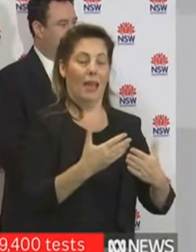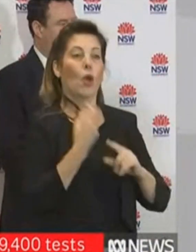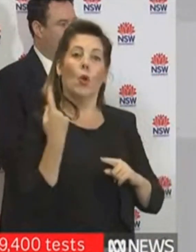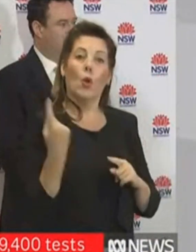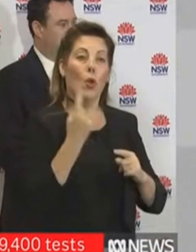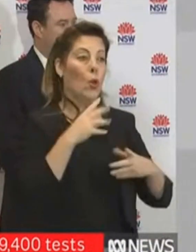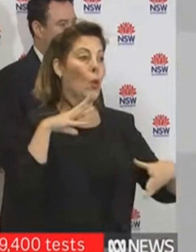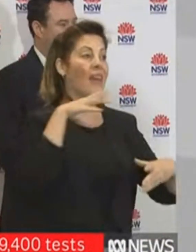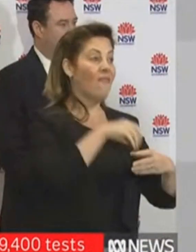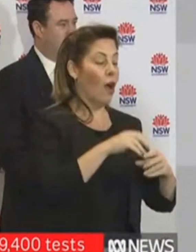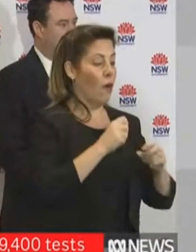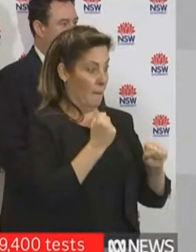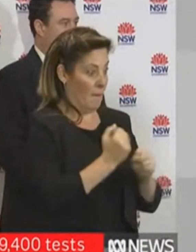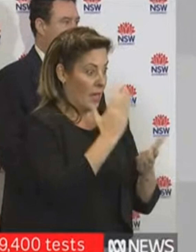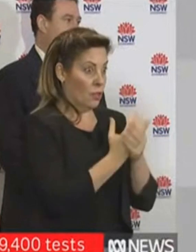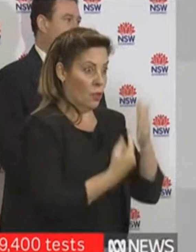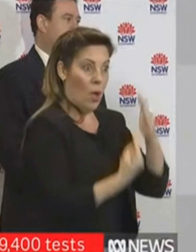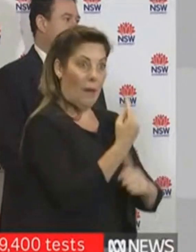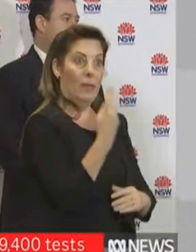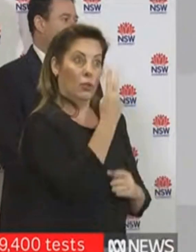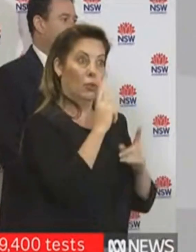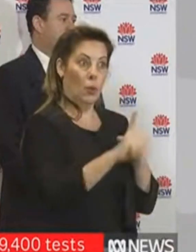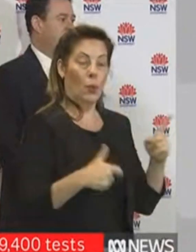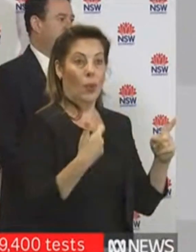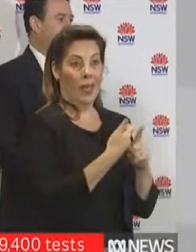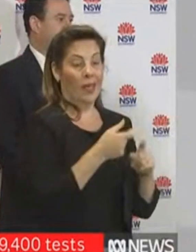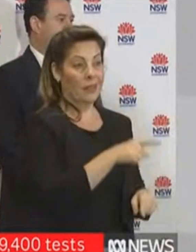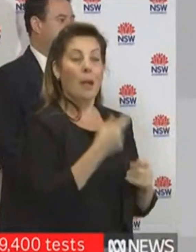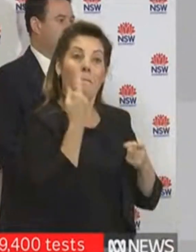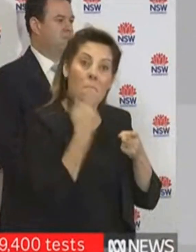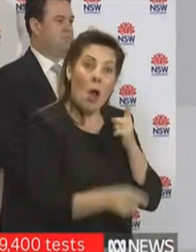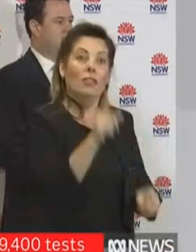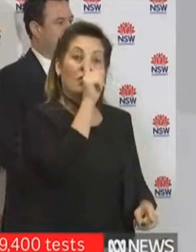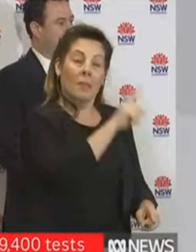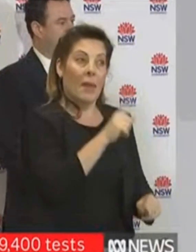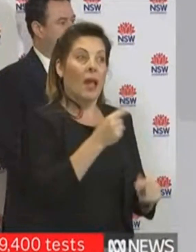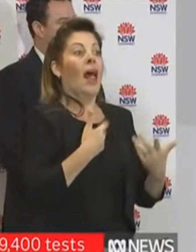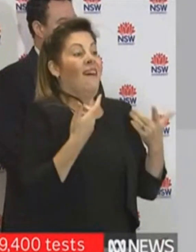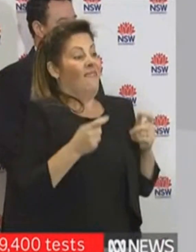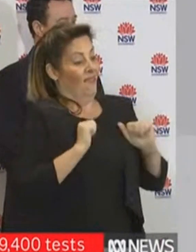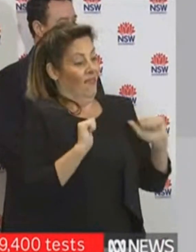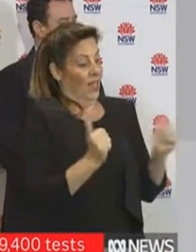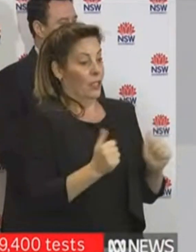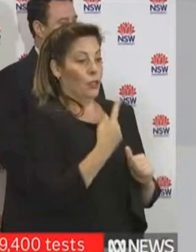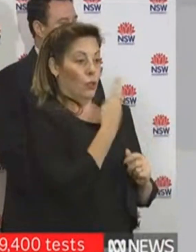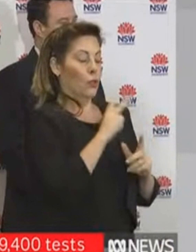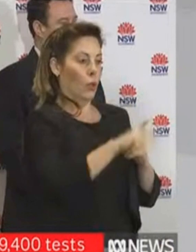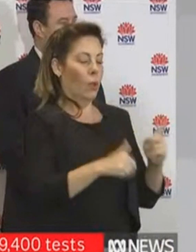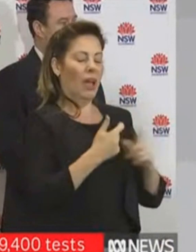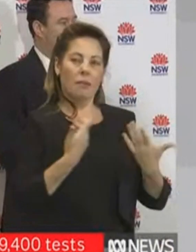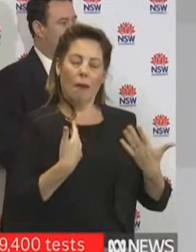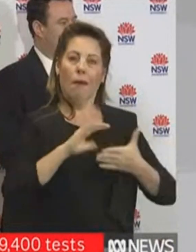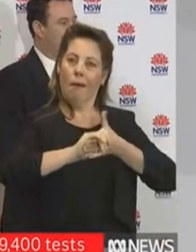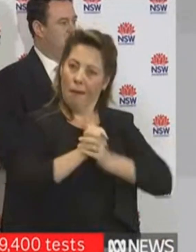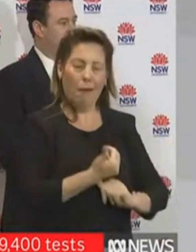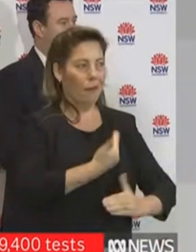experienced the 2 weeks in quarantine have left feeling satisfied with the kind of service they received for that period,